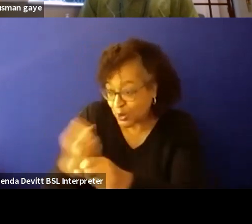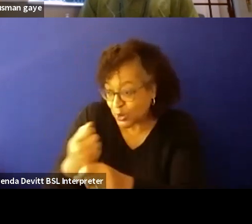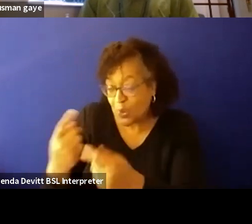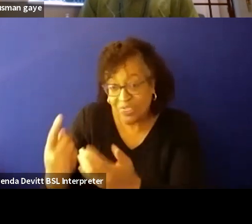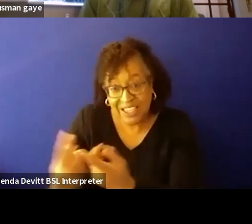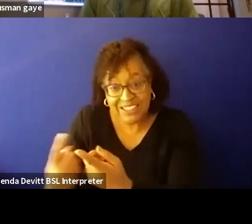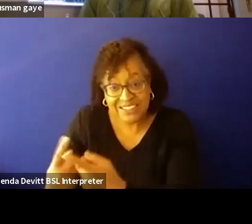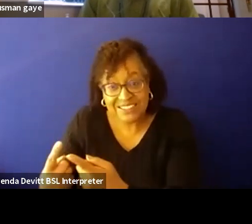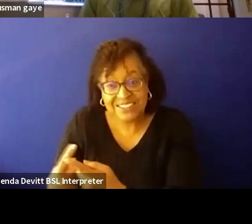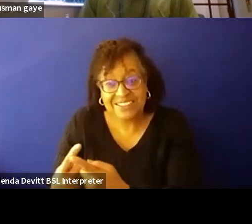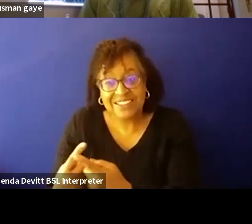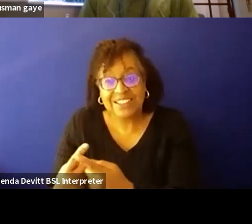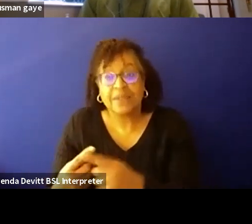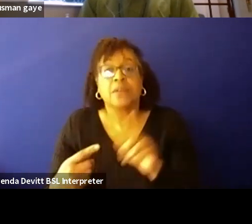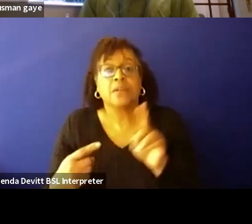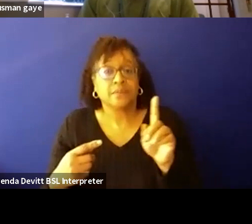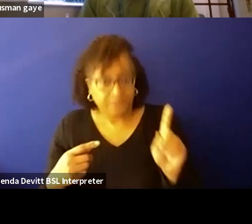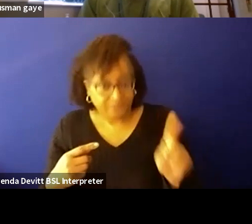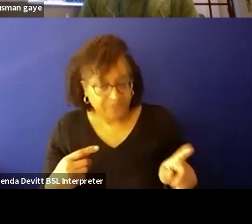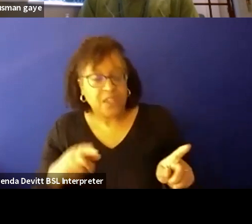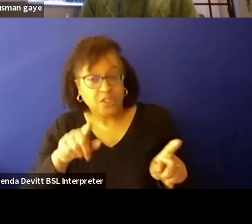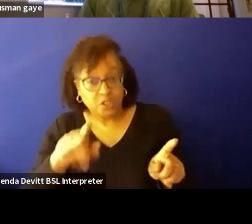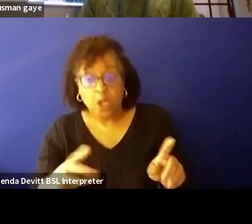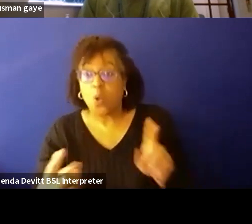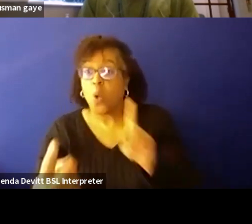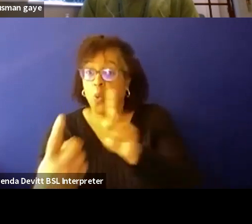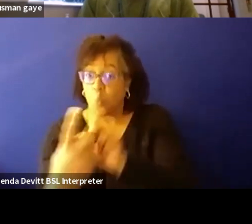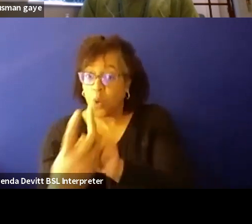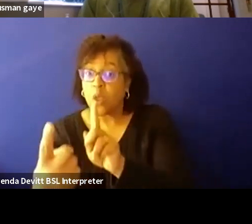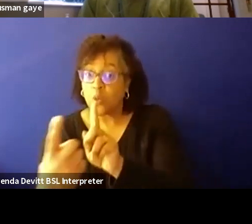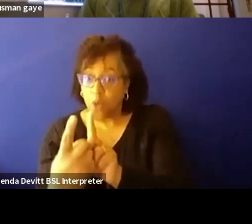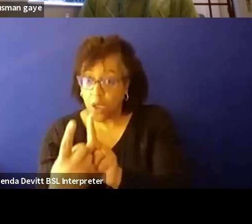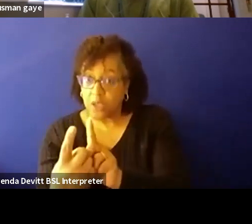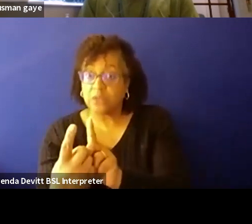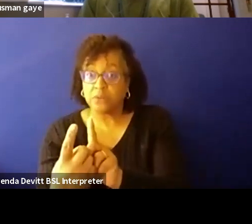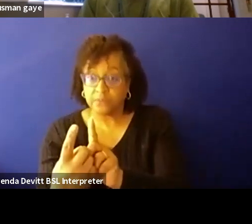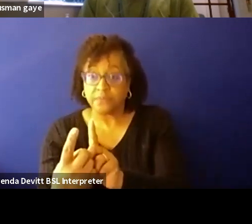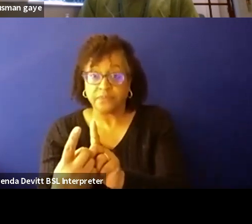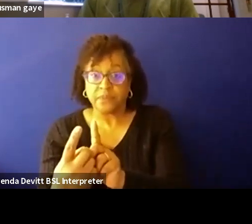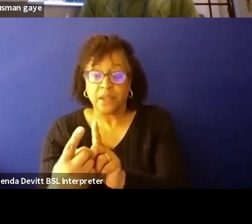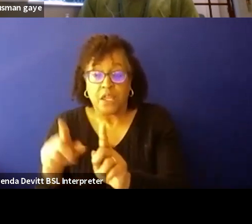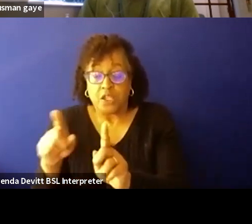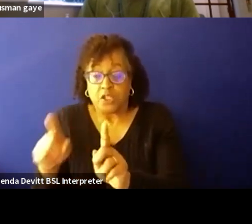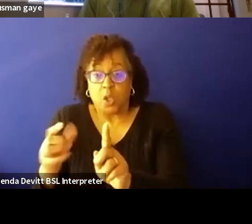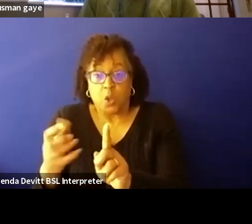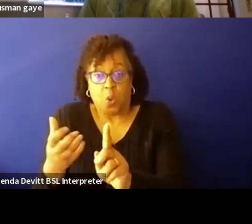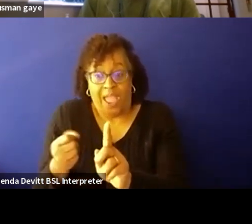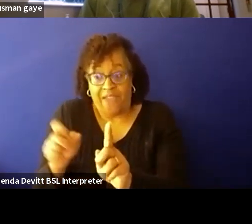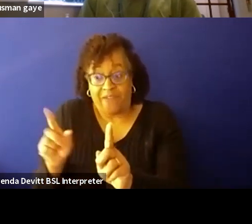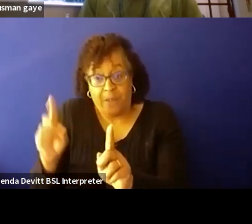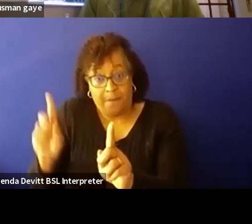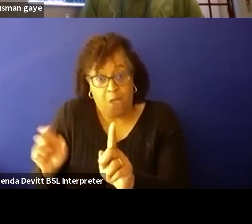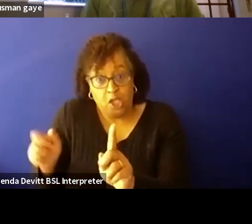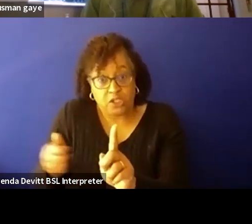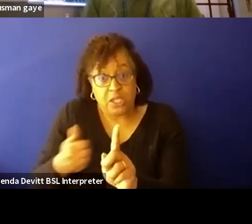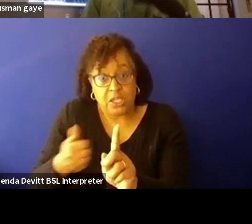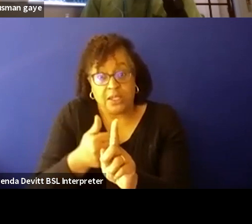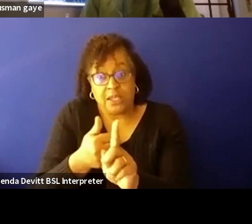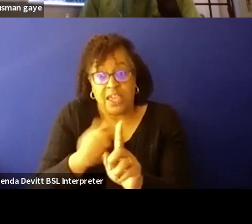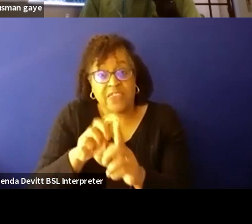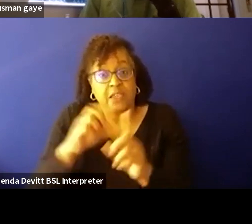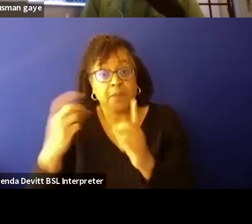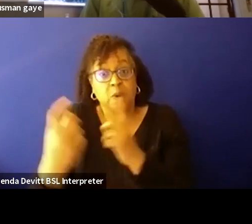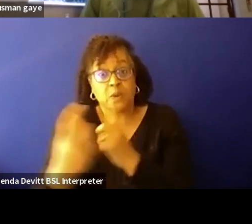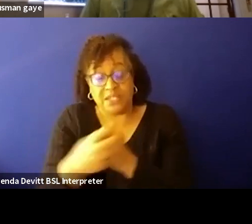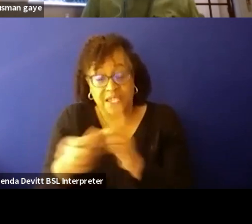independent. So effective one-to-one support is having the person there, supporting the community around them and being